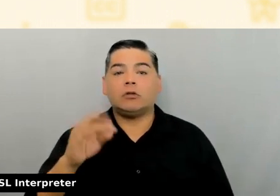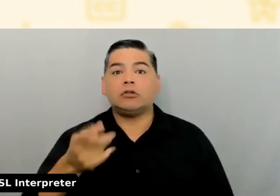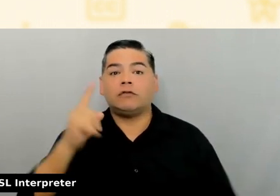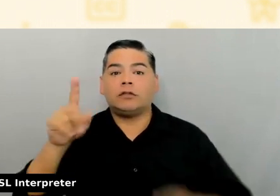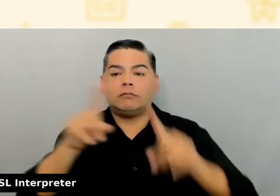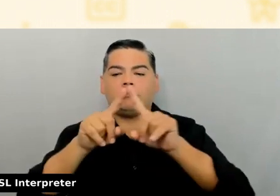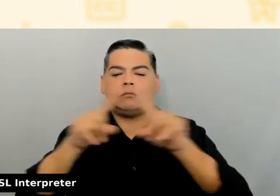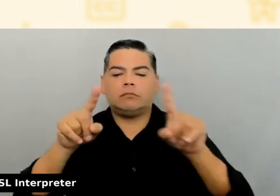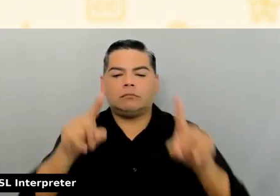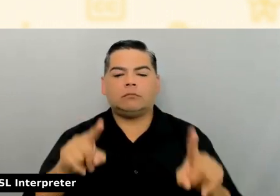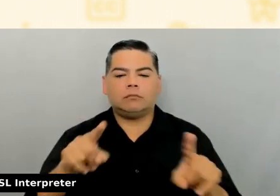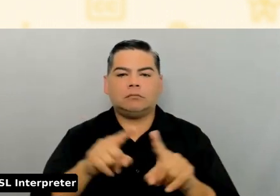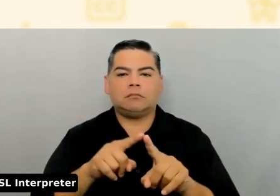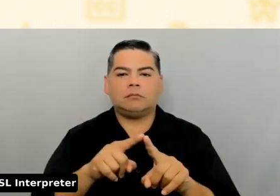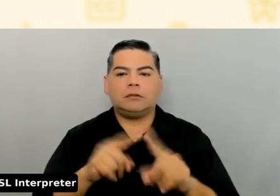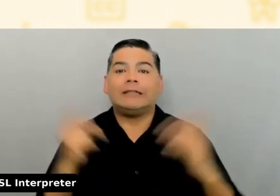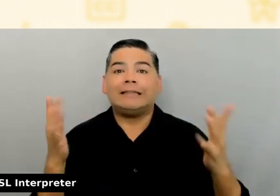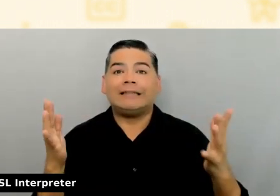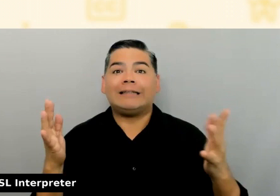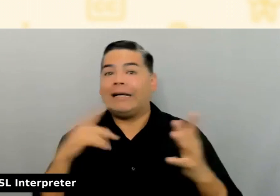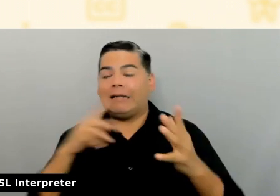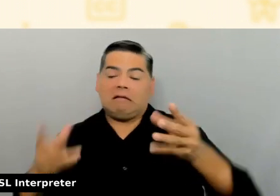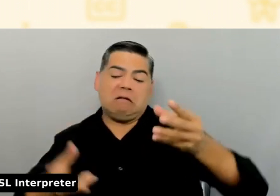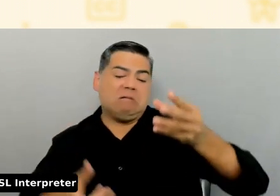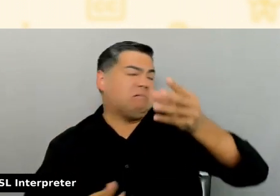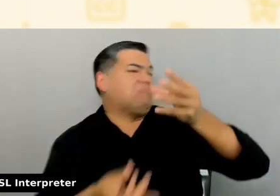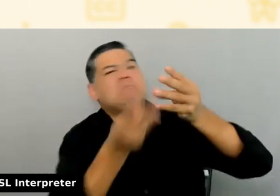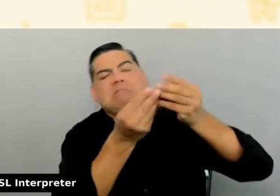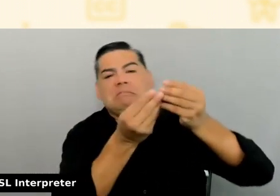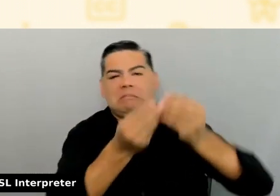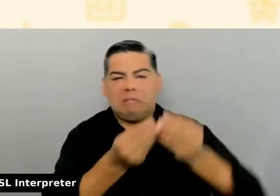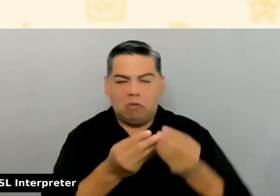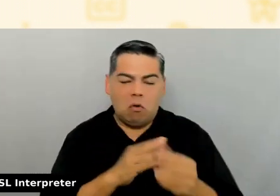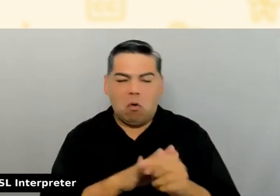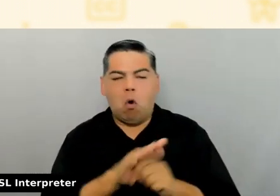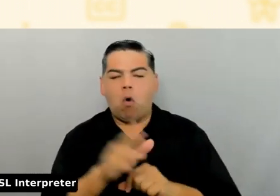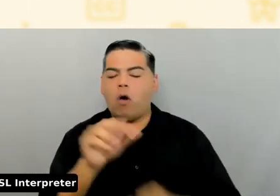some versions only load the first frame and not load the entire animation.